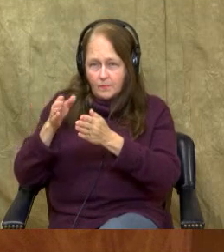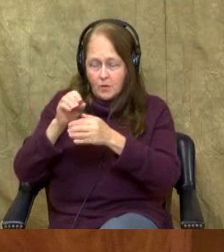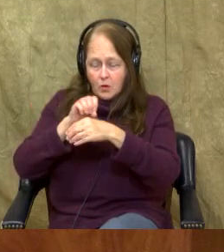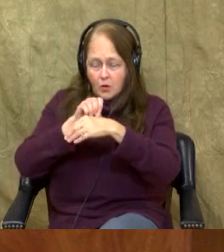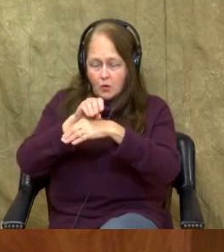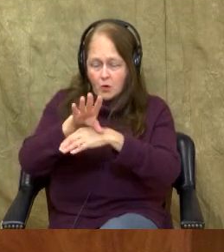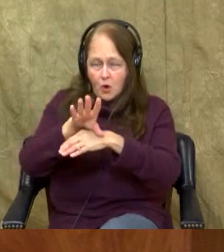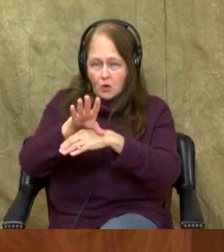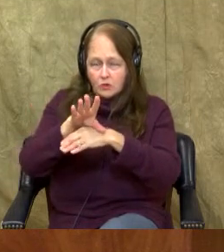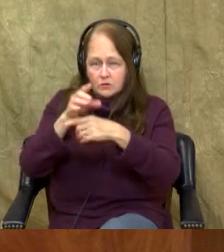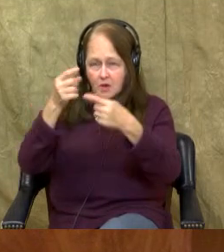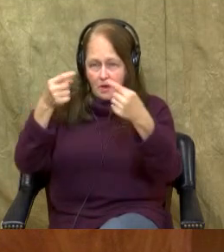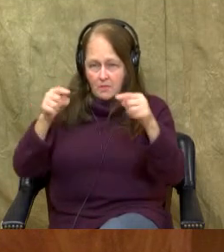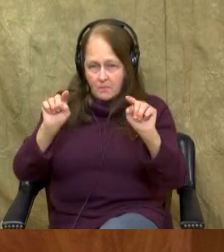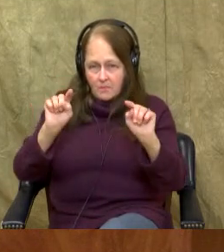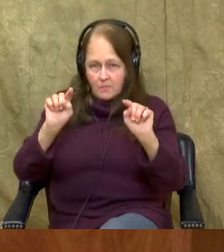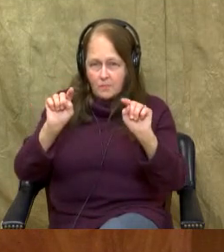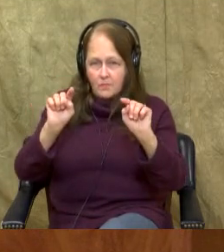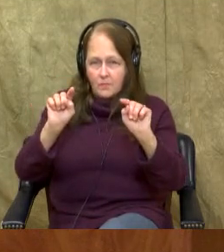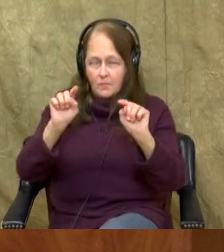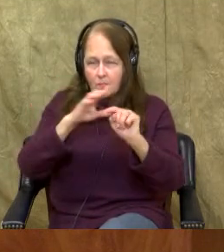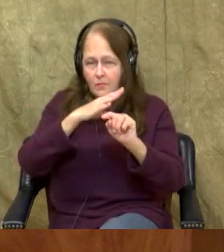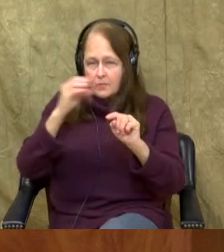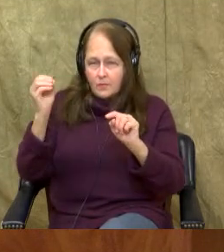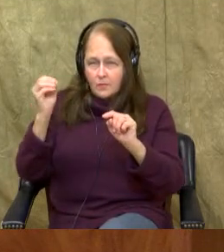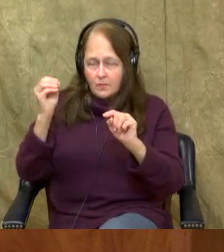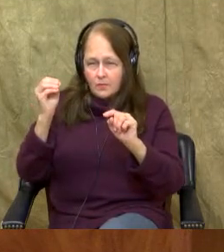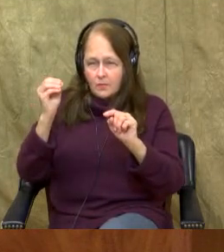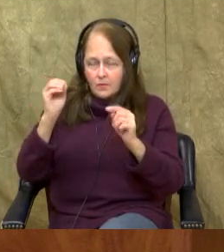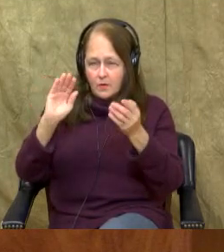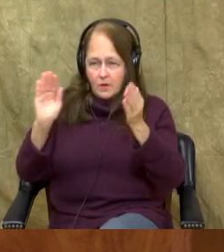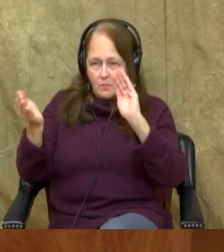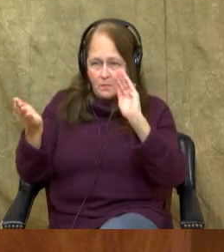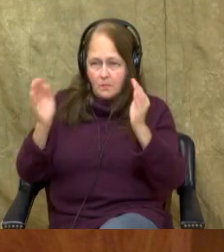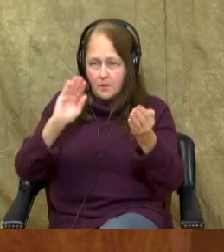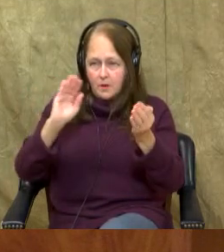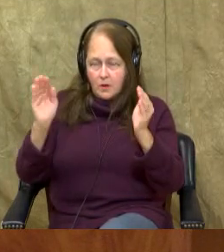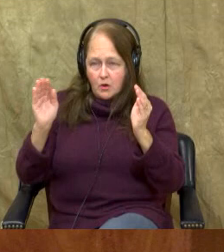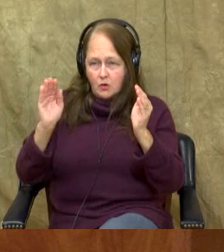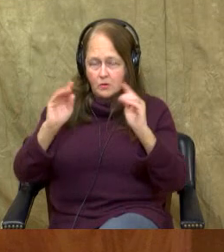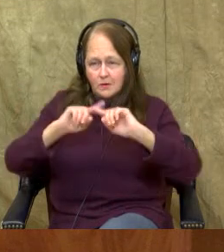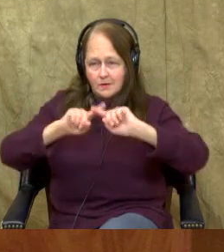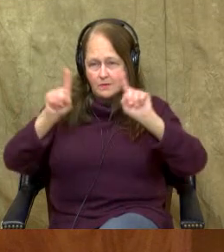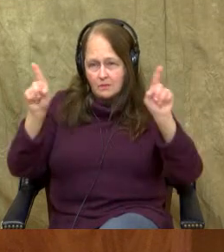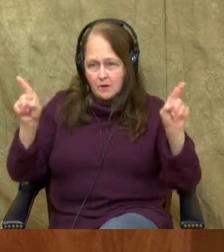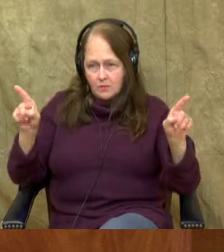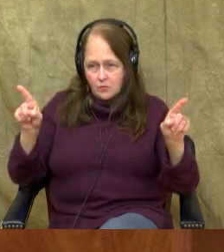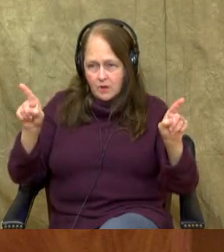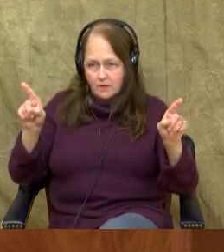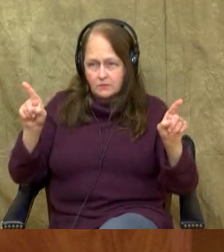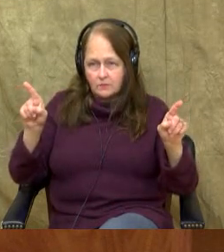effect, problem and solution, and compare and contrasting.